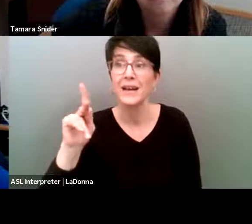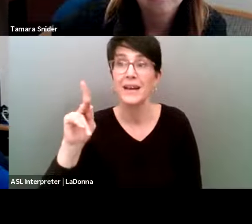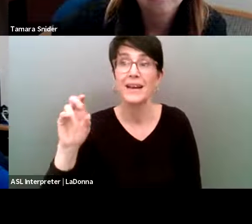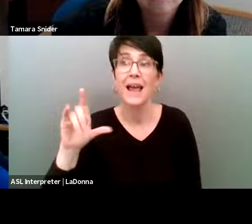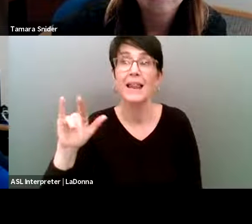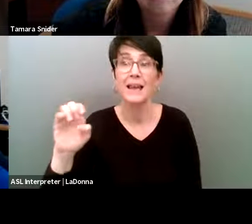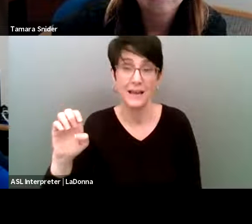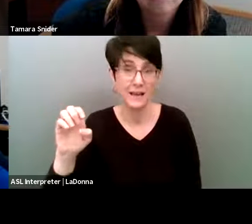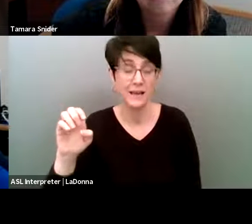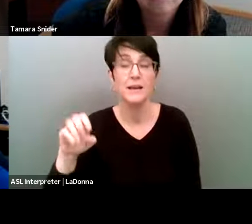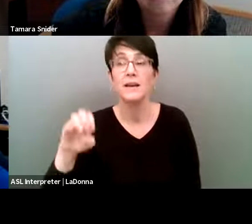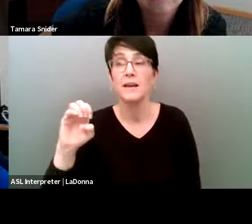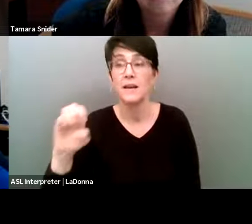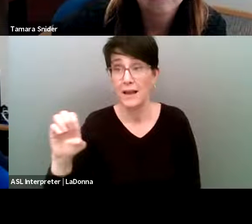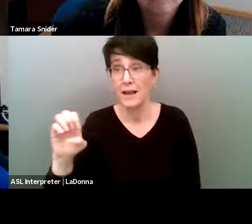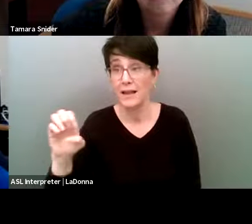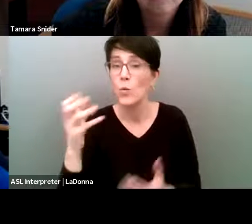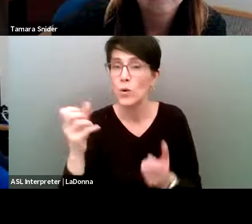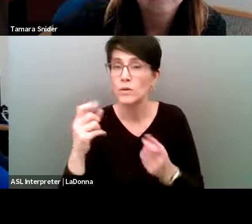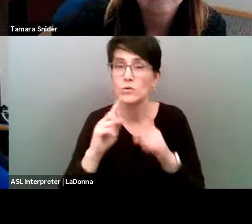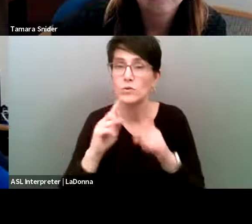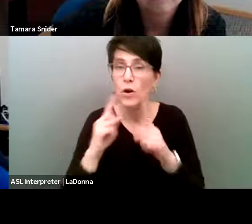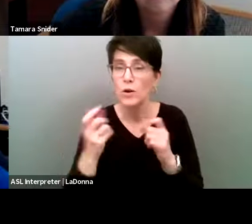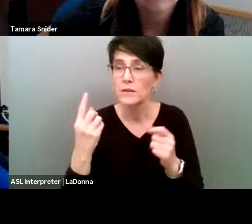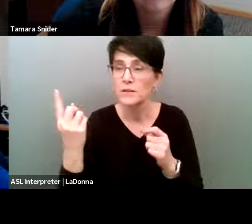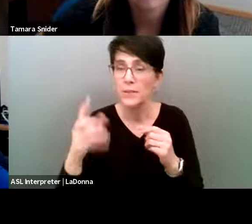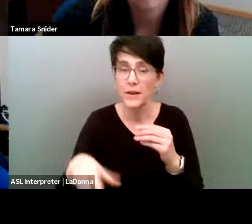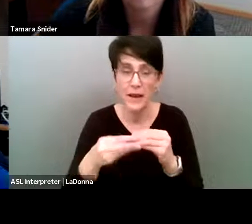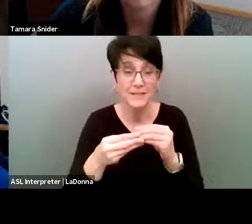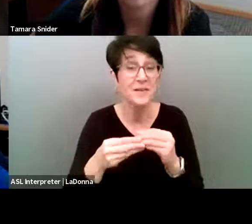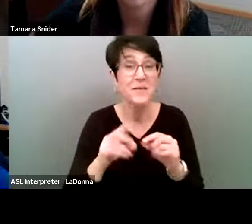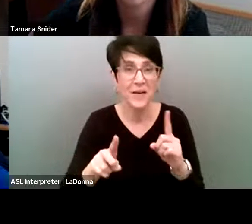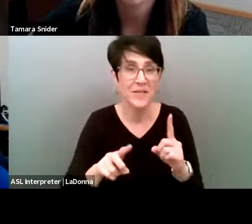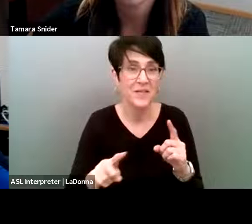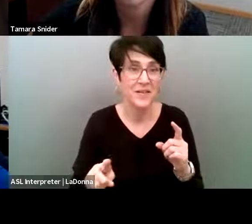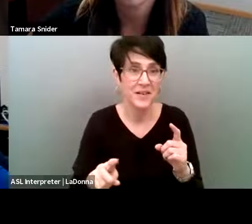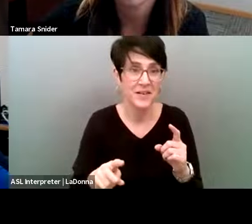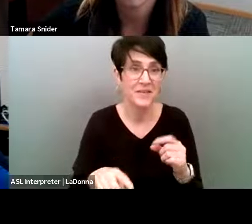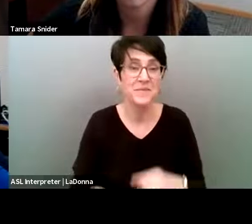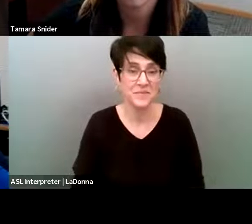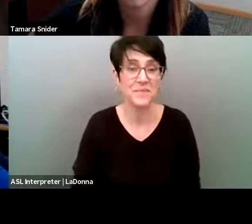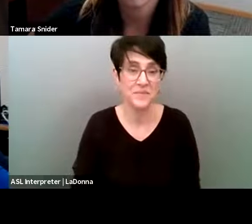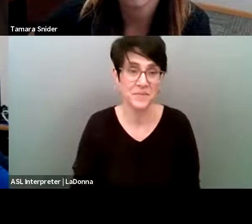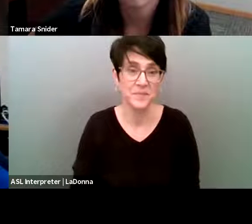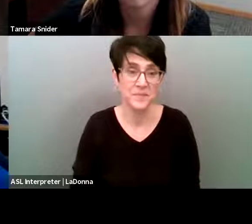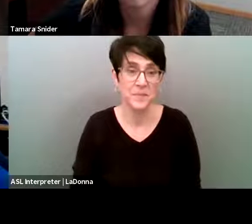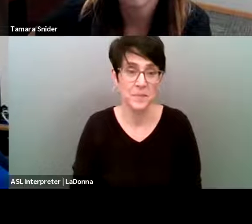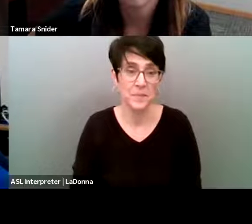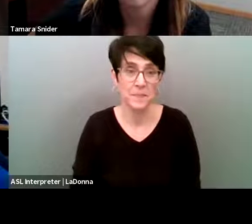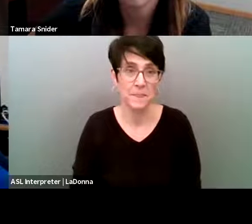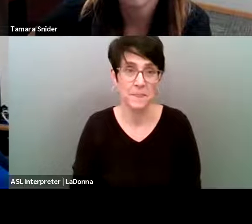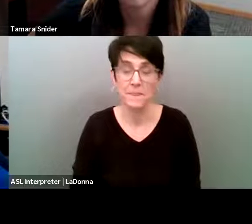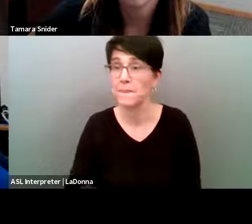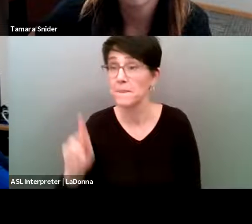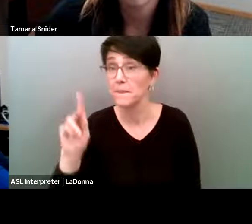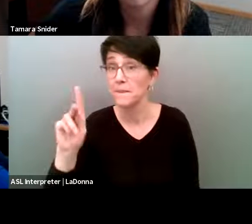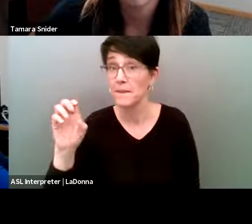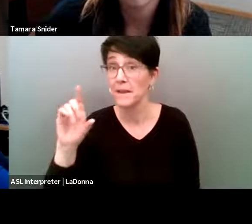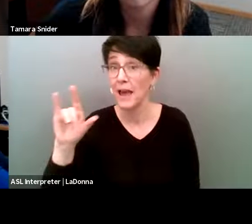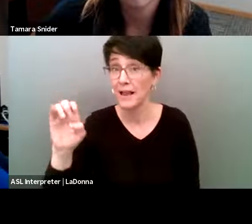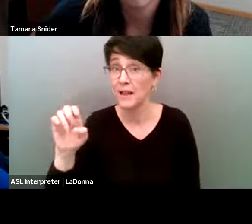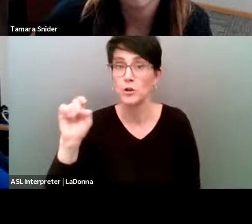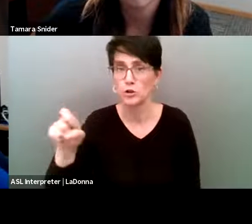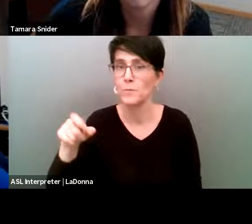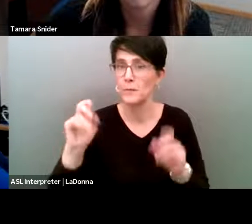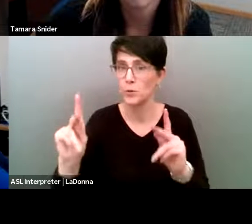to say about something People First is doing. So Kelly, you should be